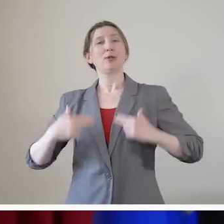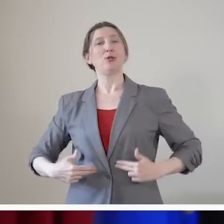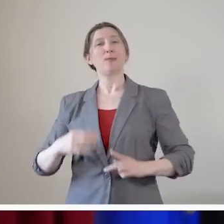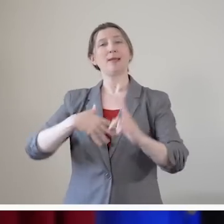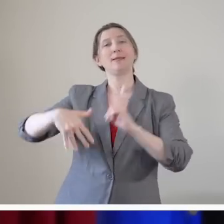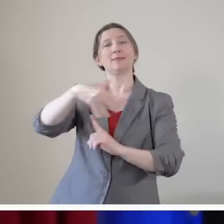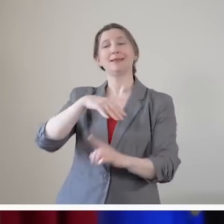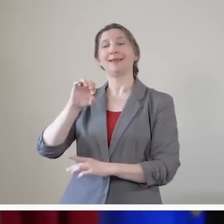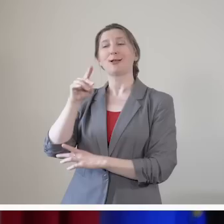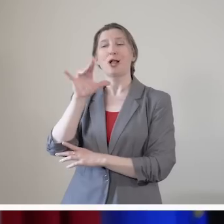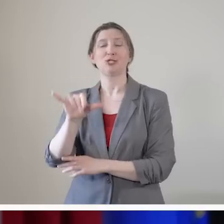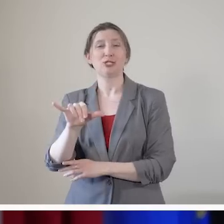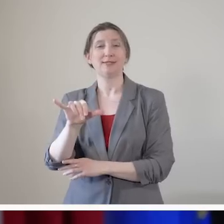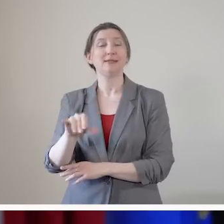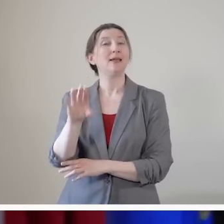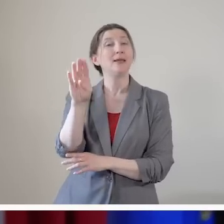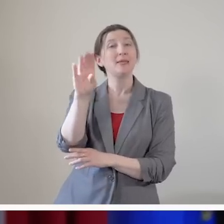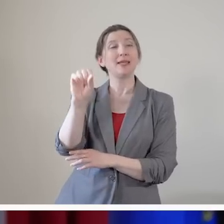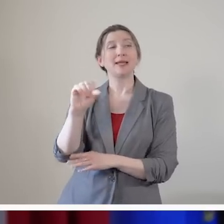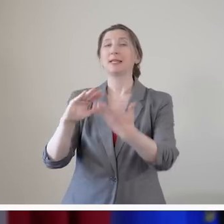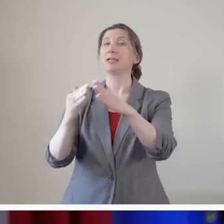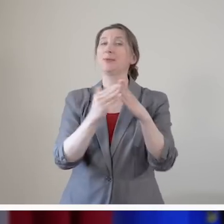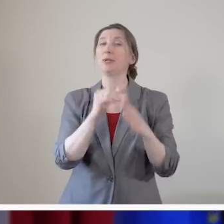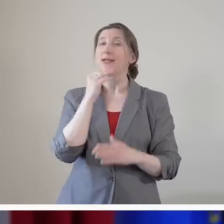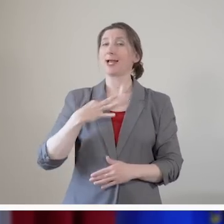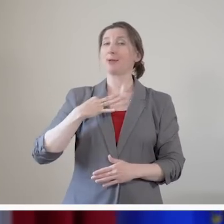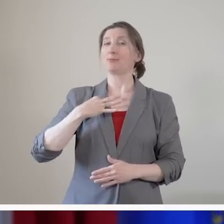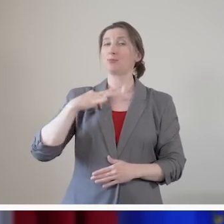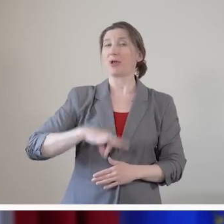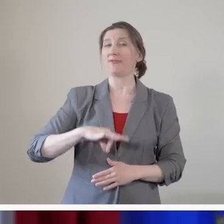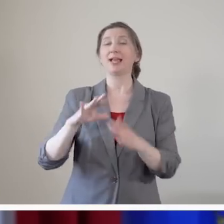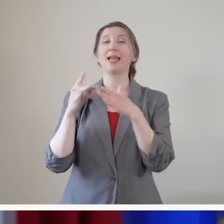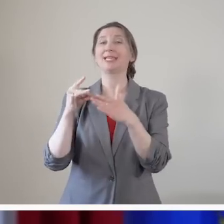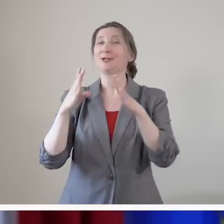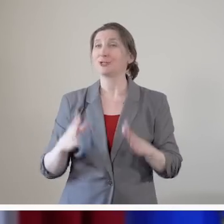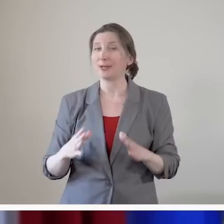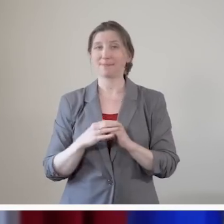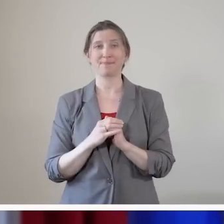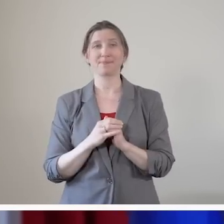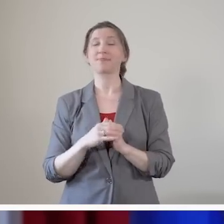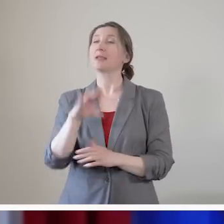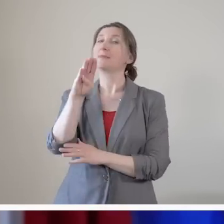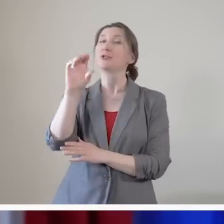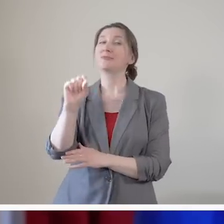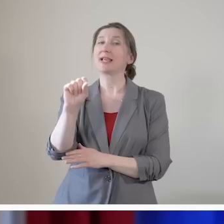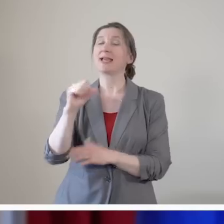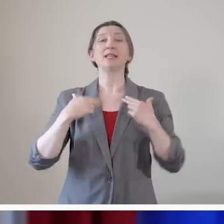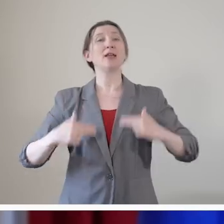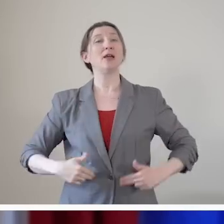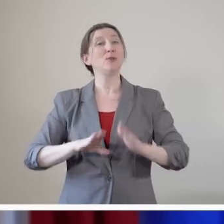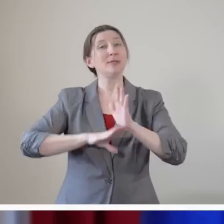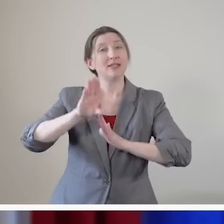Ecology: Bachelor of Science, Community and Nonprofit Leadership, Bachelor of Science, Human